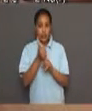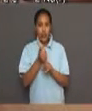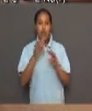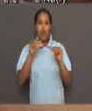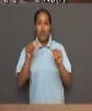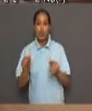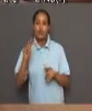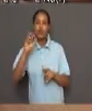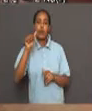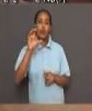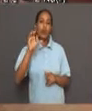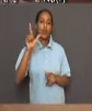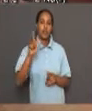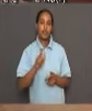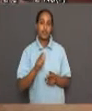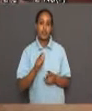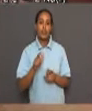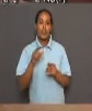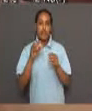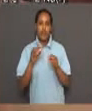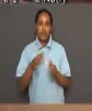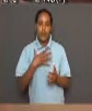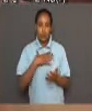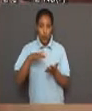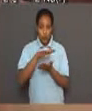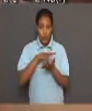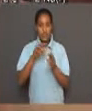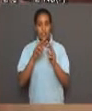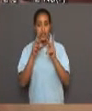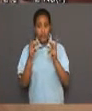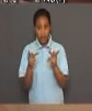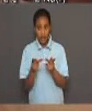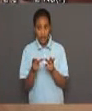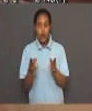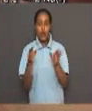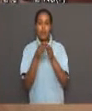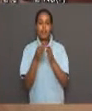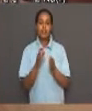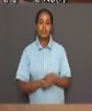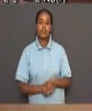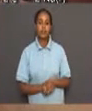molten sodium chloride, it floats to the surface and is collected.